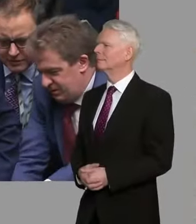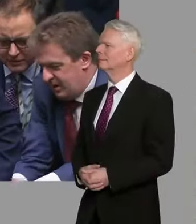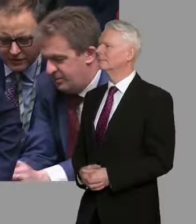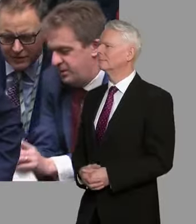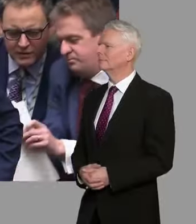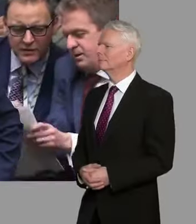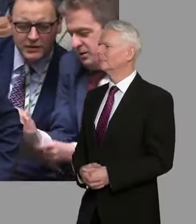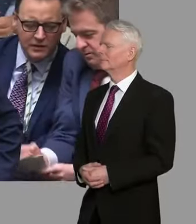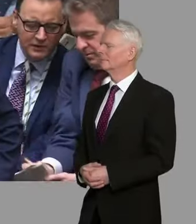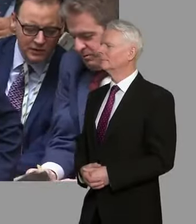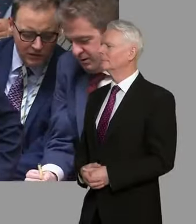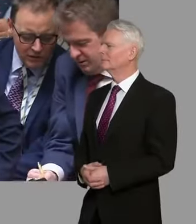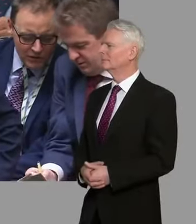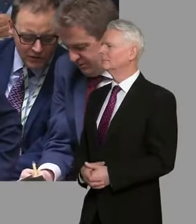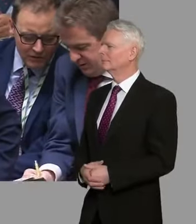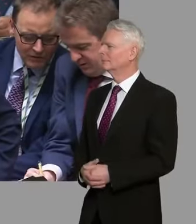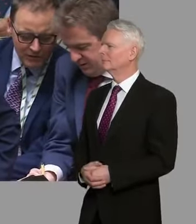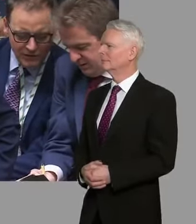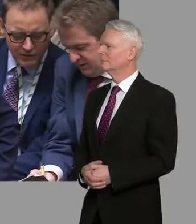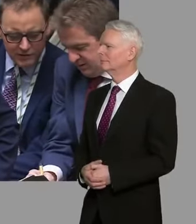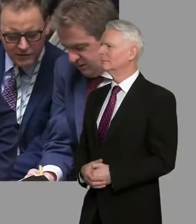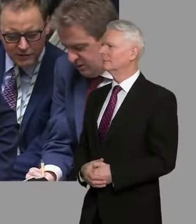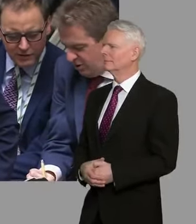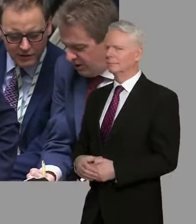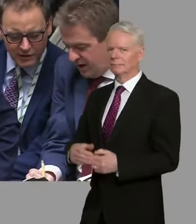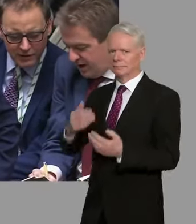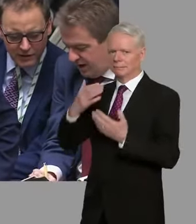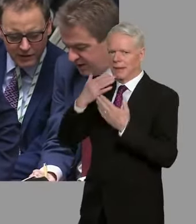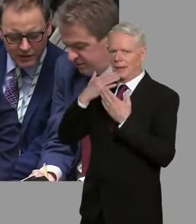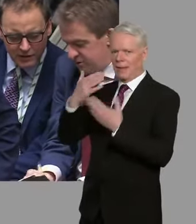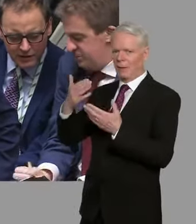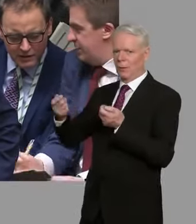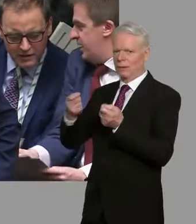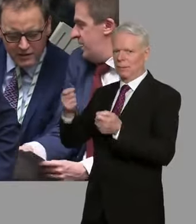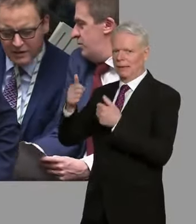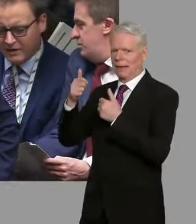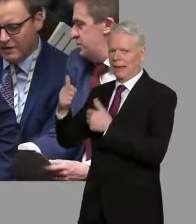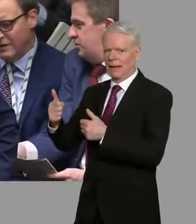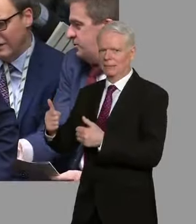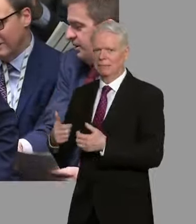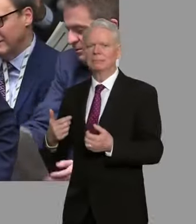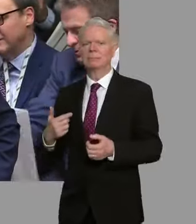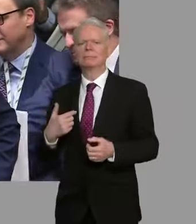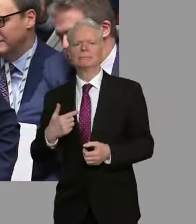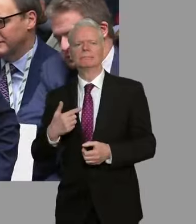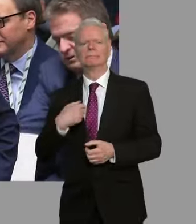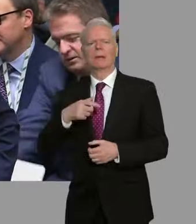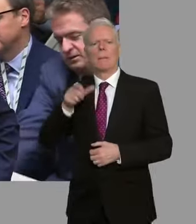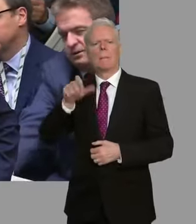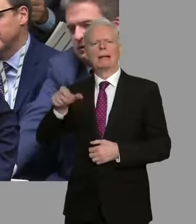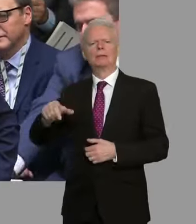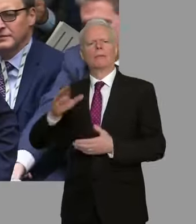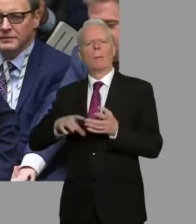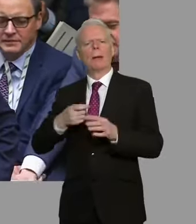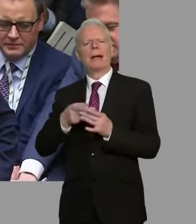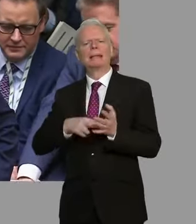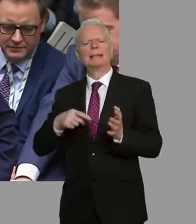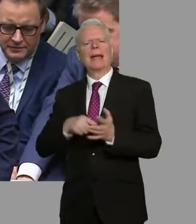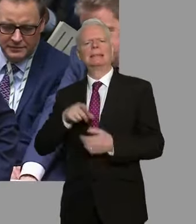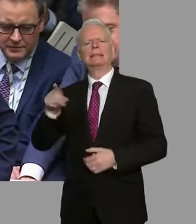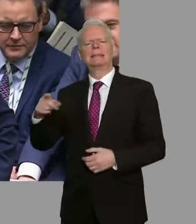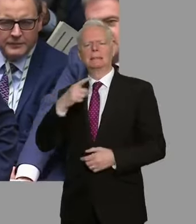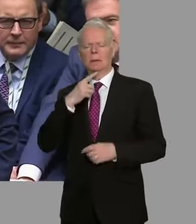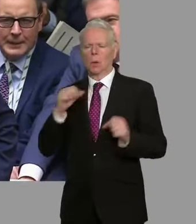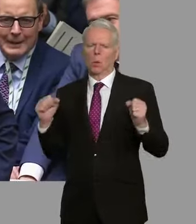resulting from years of underinvestment in our NHS. Many are having to be treated on trolleys in corridors with cases of